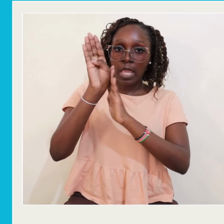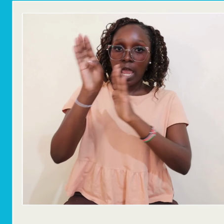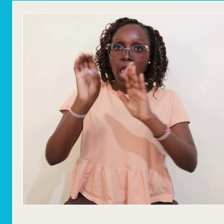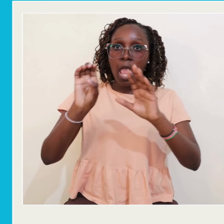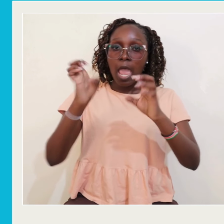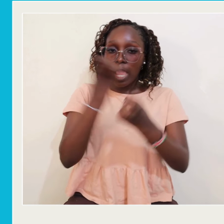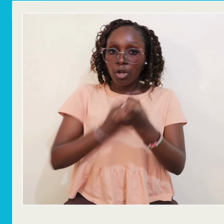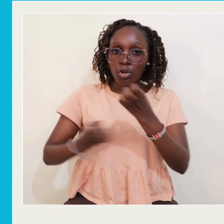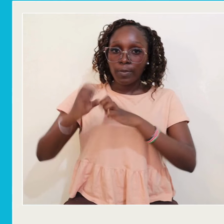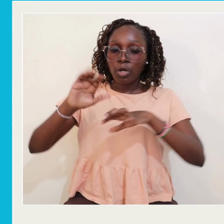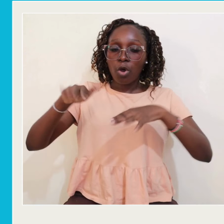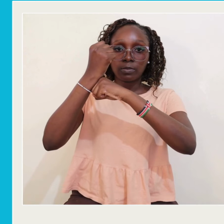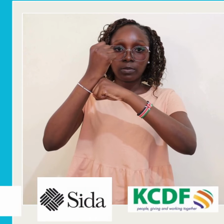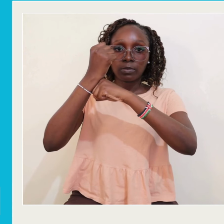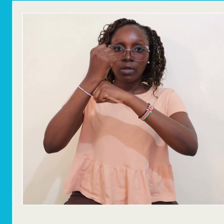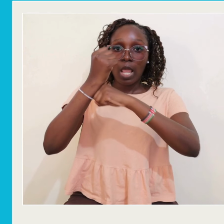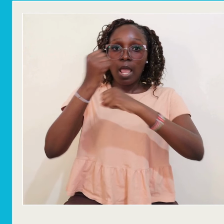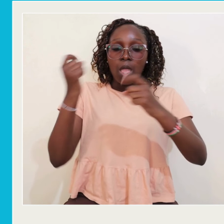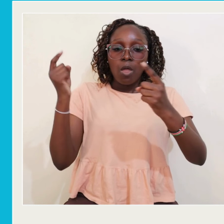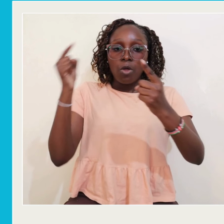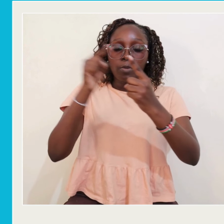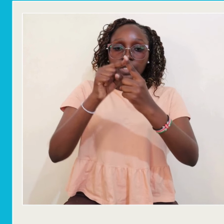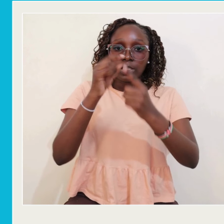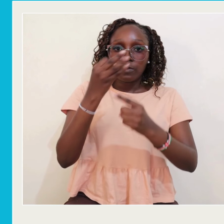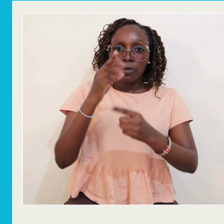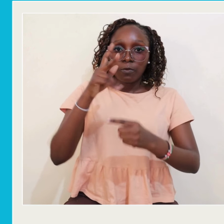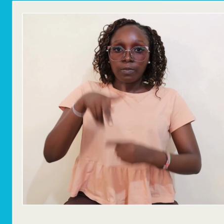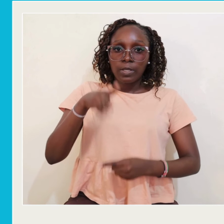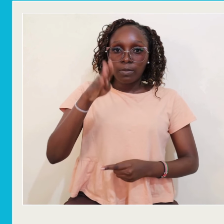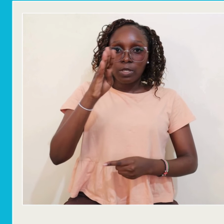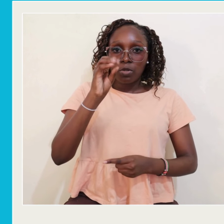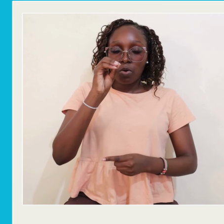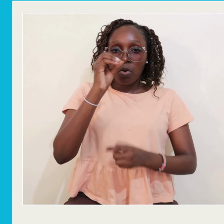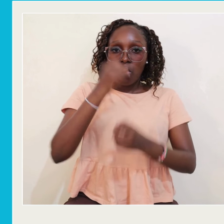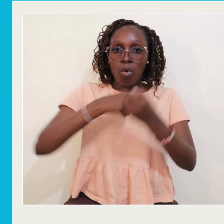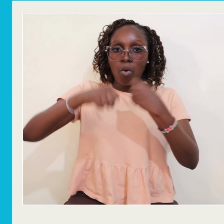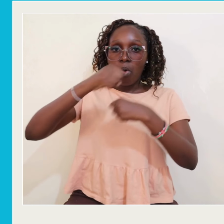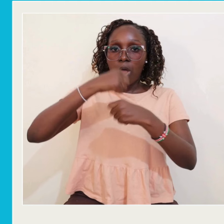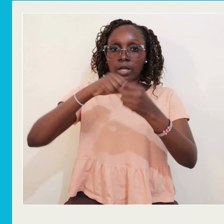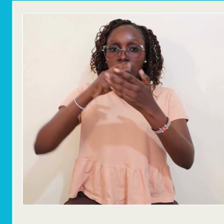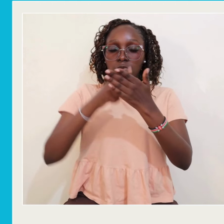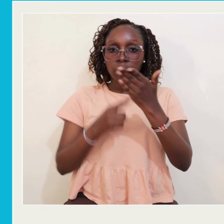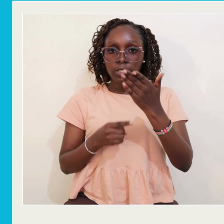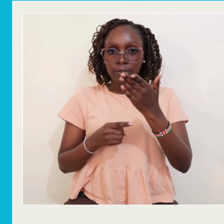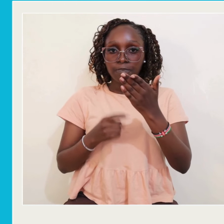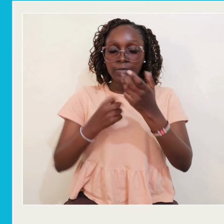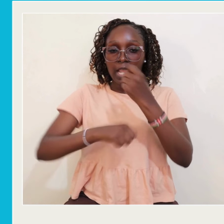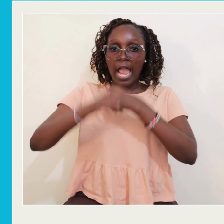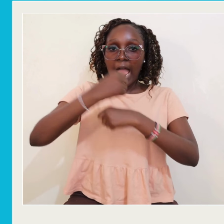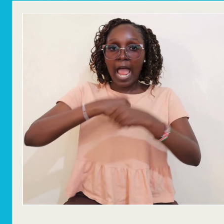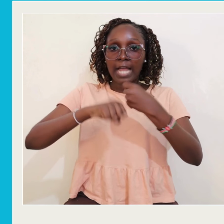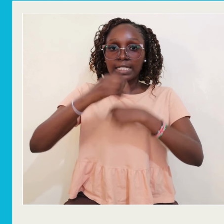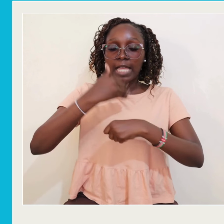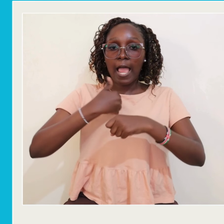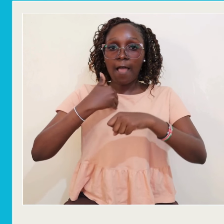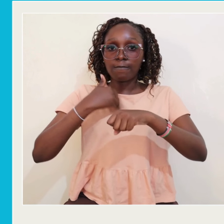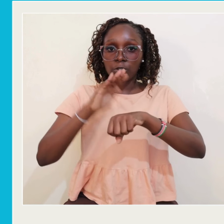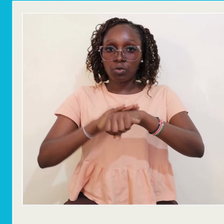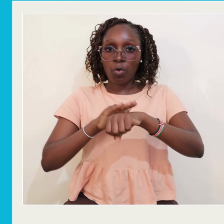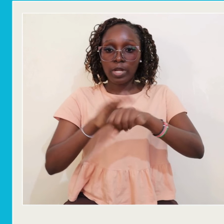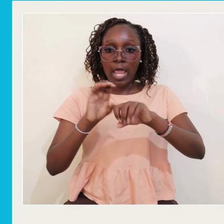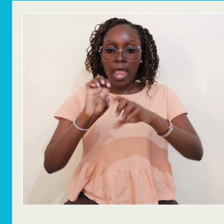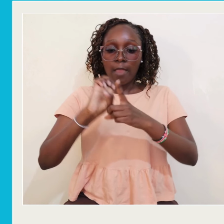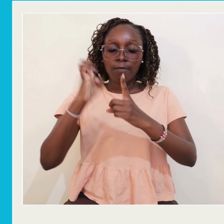and economic or social support. What are the objectives of the PBO Act? The Act creates a